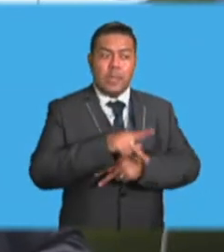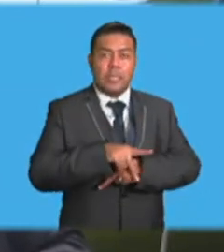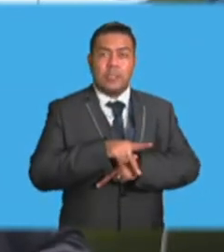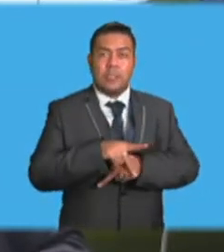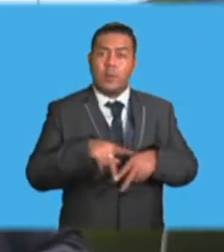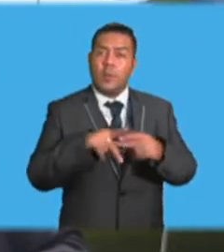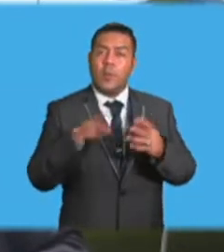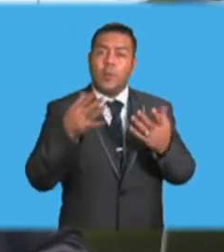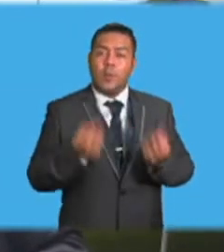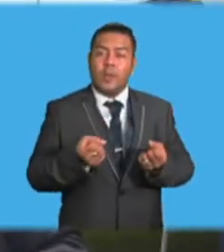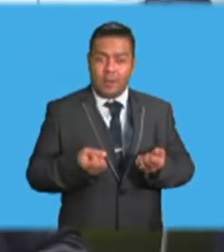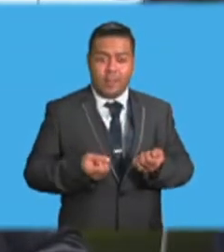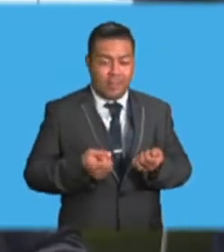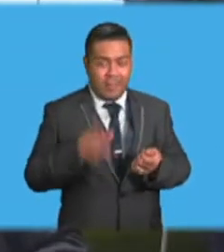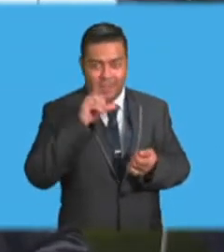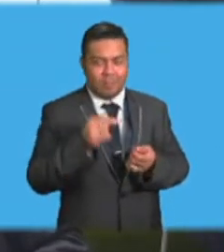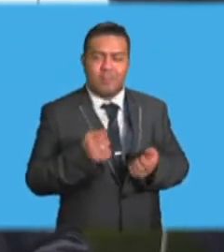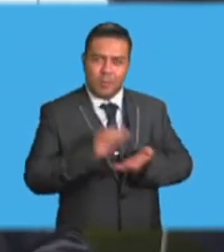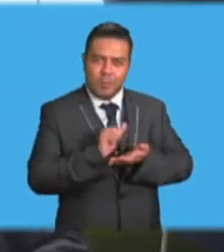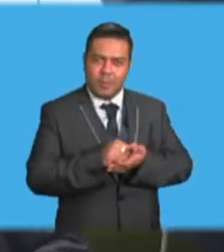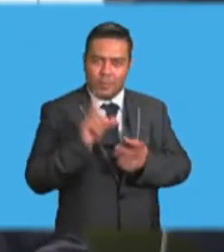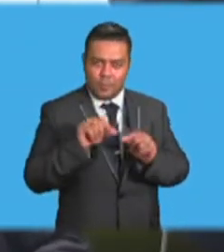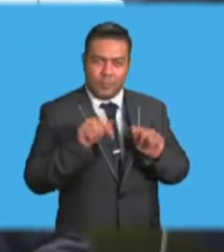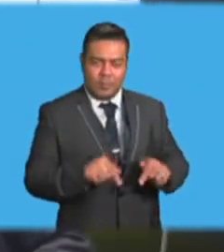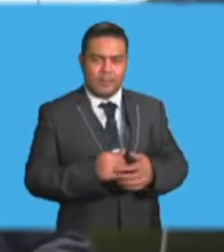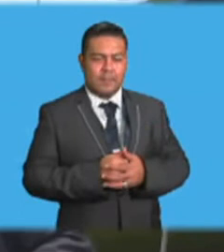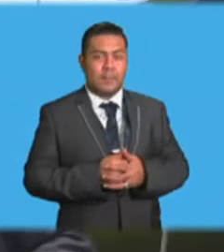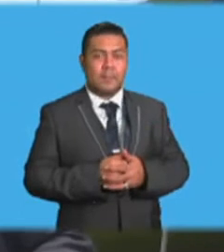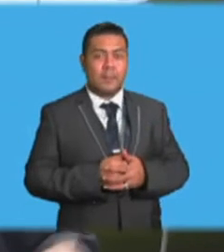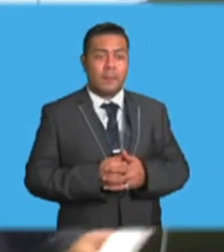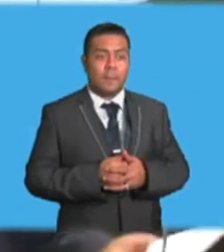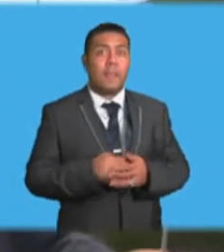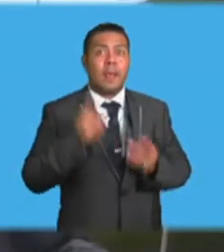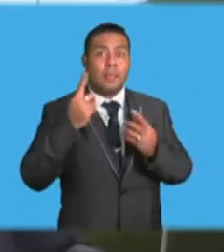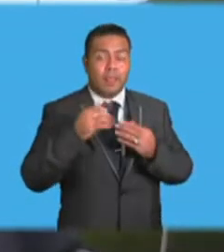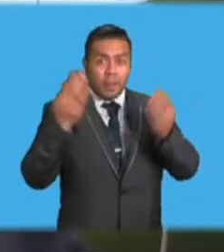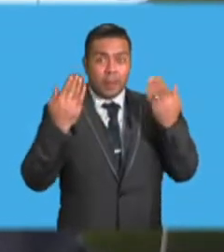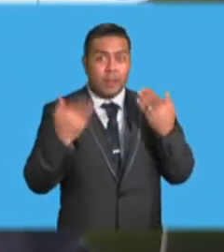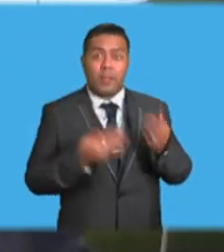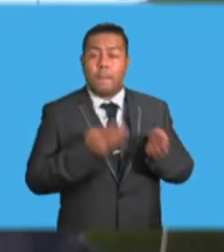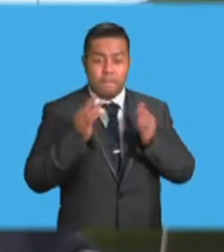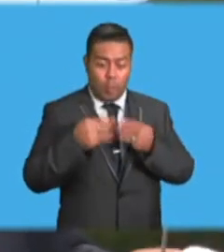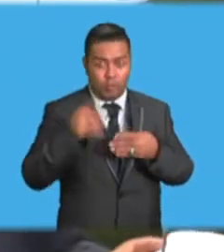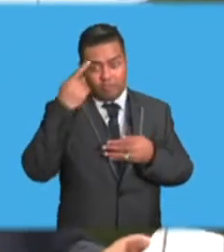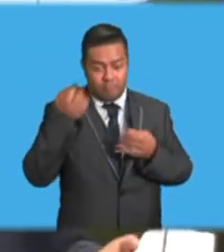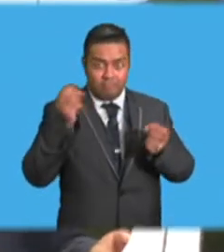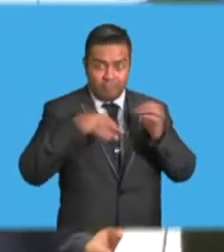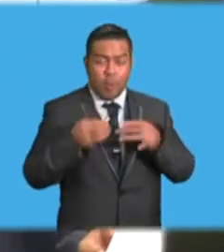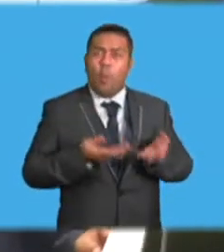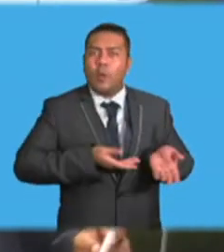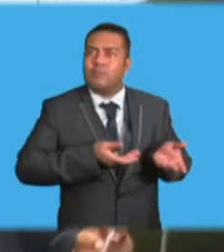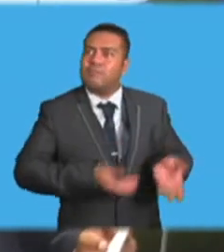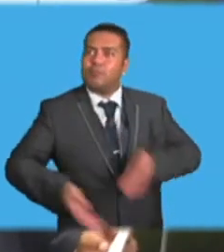Madam Speaker. And then, Madam Speaker, the motion was referred to the Prime Minister's office to